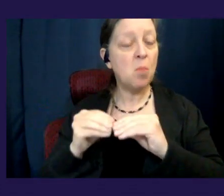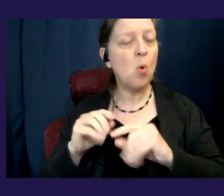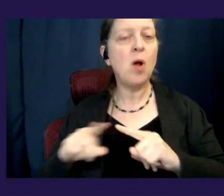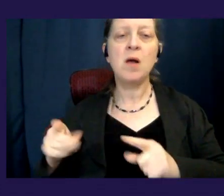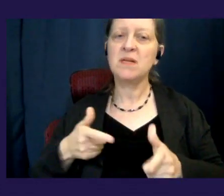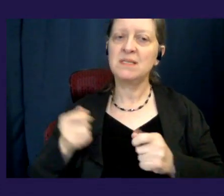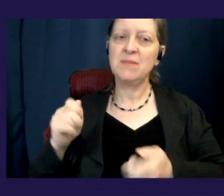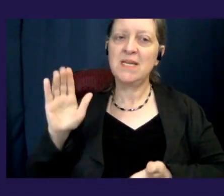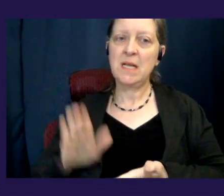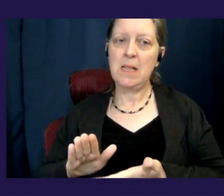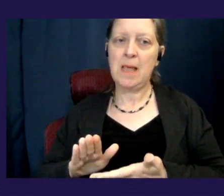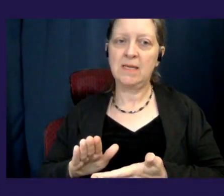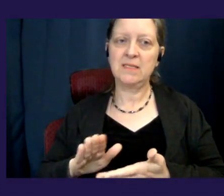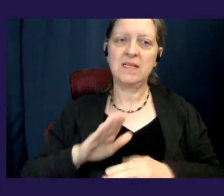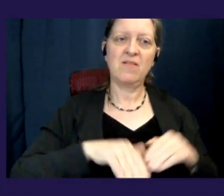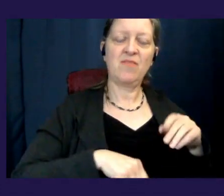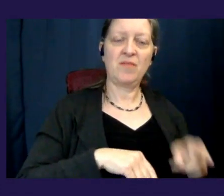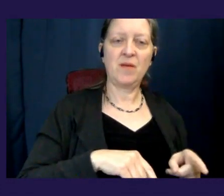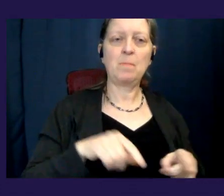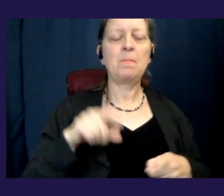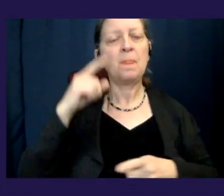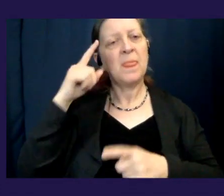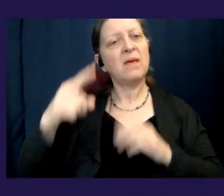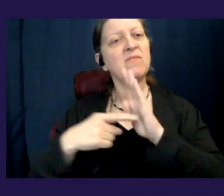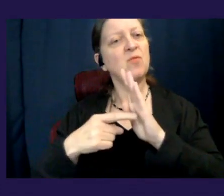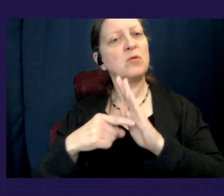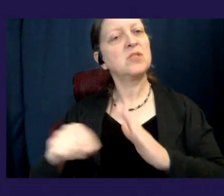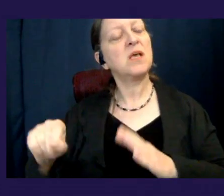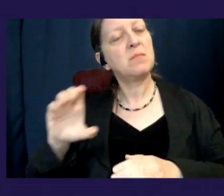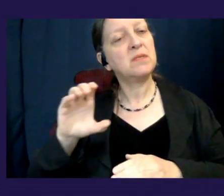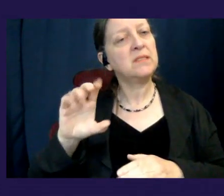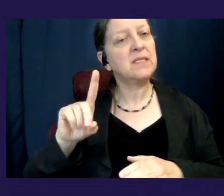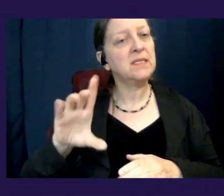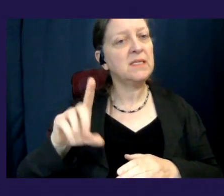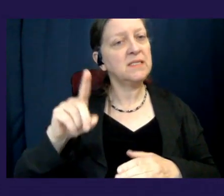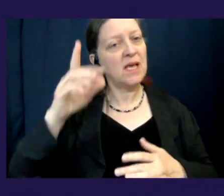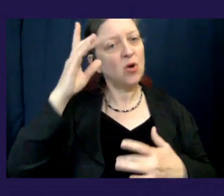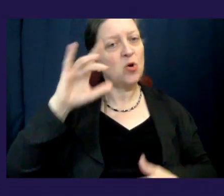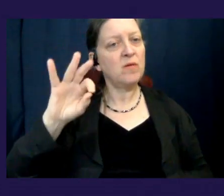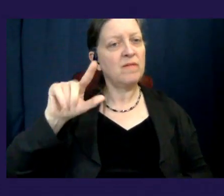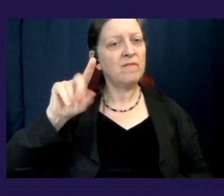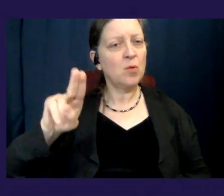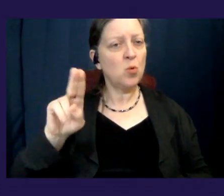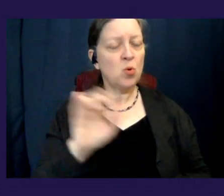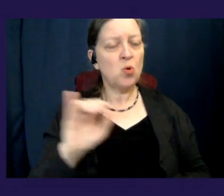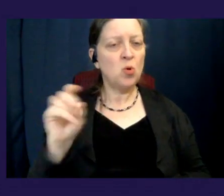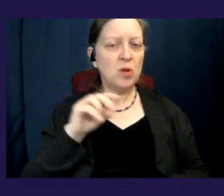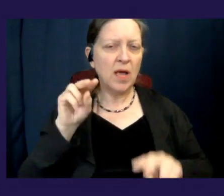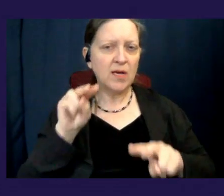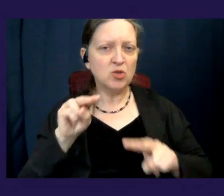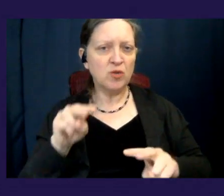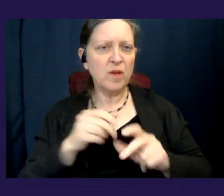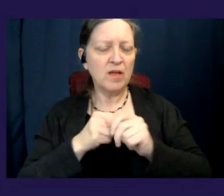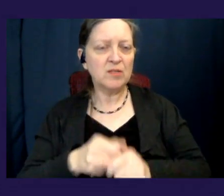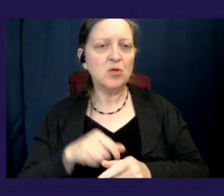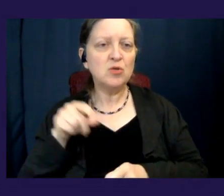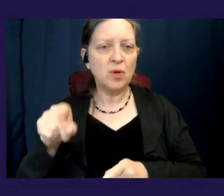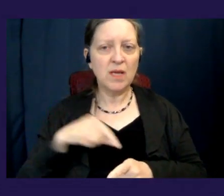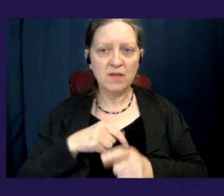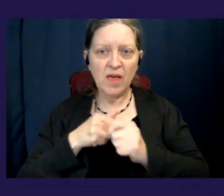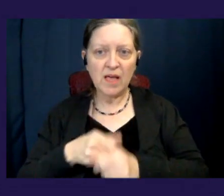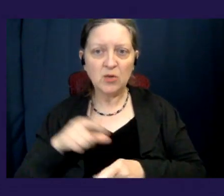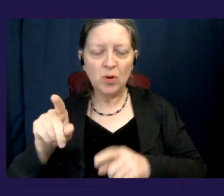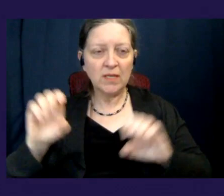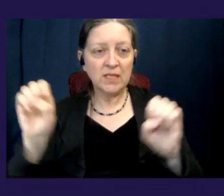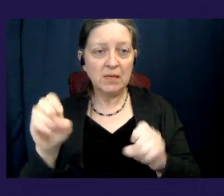CDC's influenza-like surveillance tracking, which tracks essentially emergency room visits and symptoms that correspond